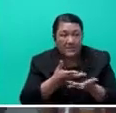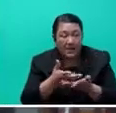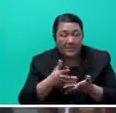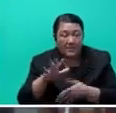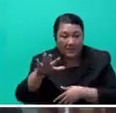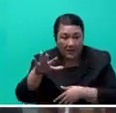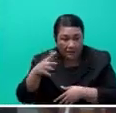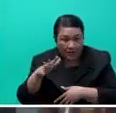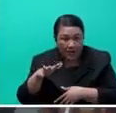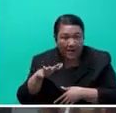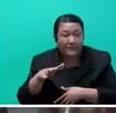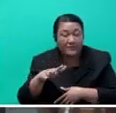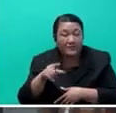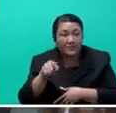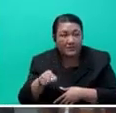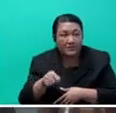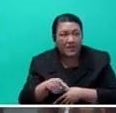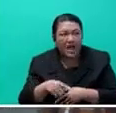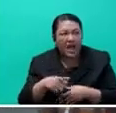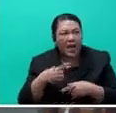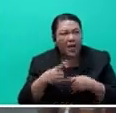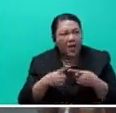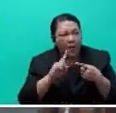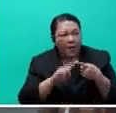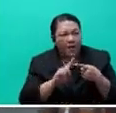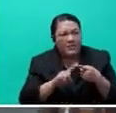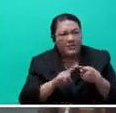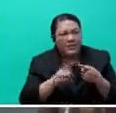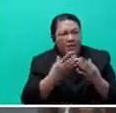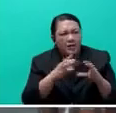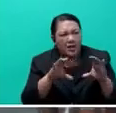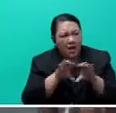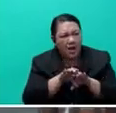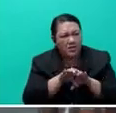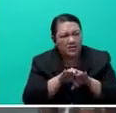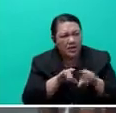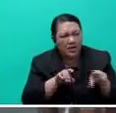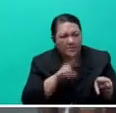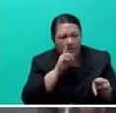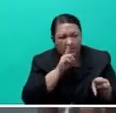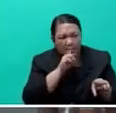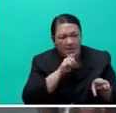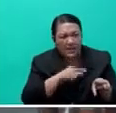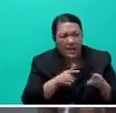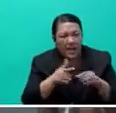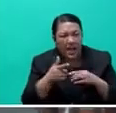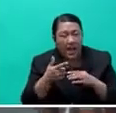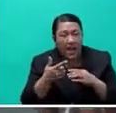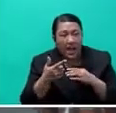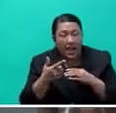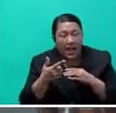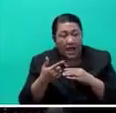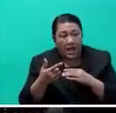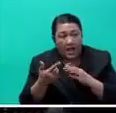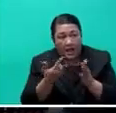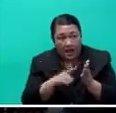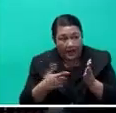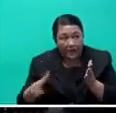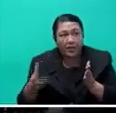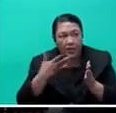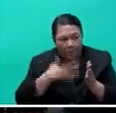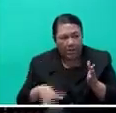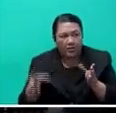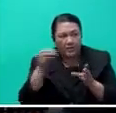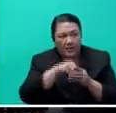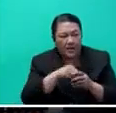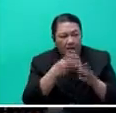time. One was the composition of the council, where people in Levuka wanted to be part of the council. And the other issue was